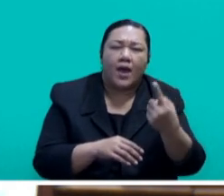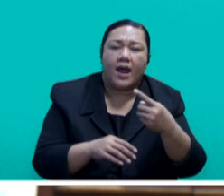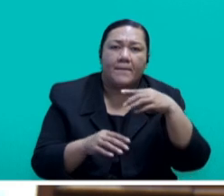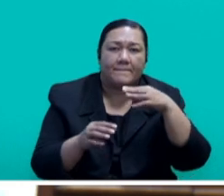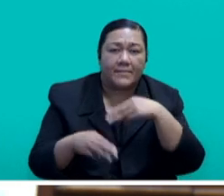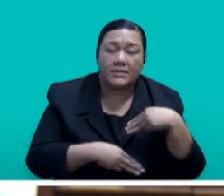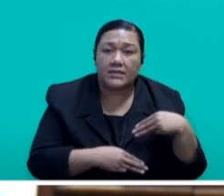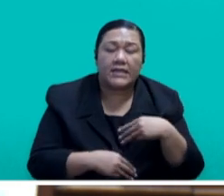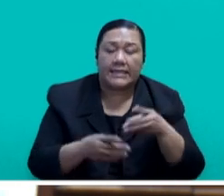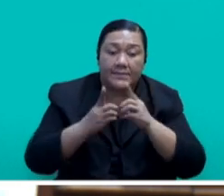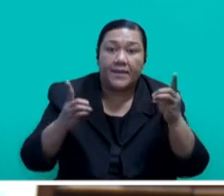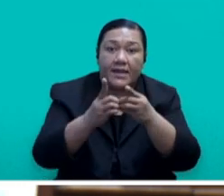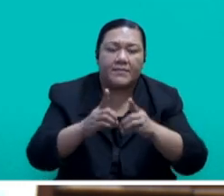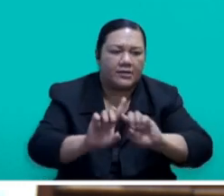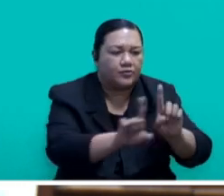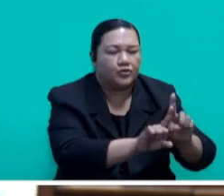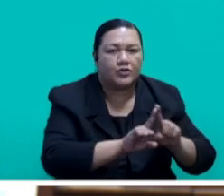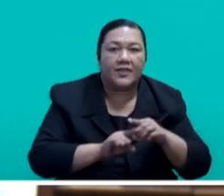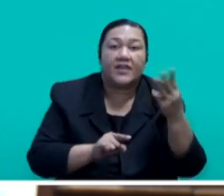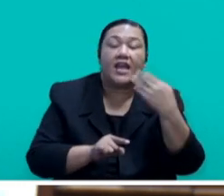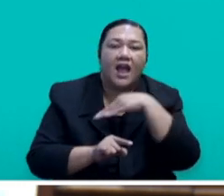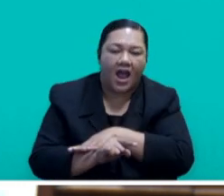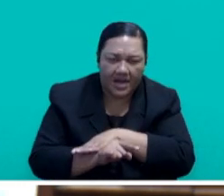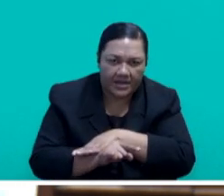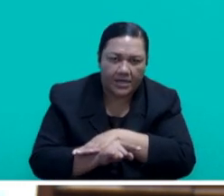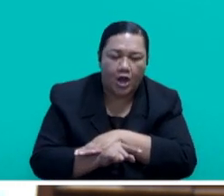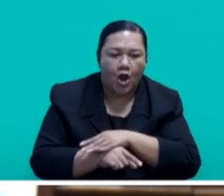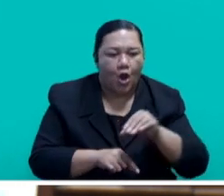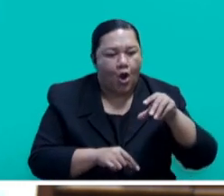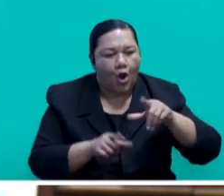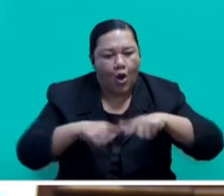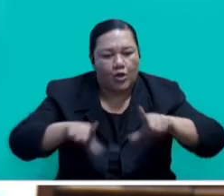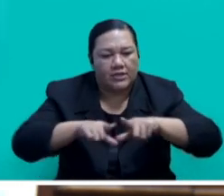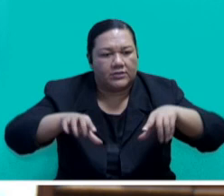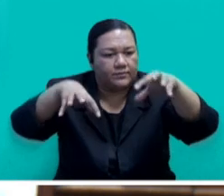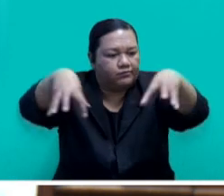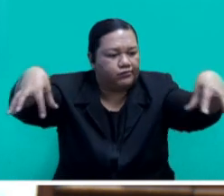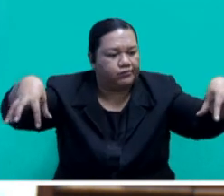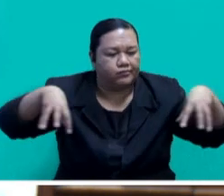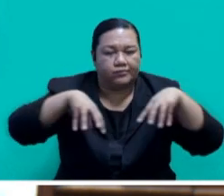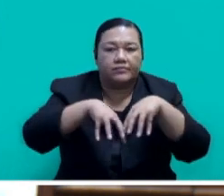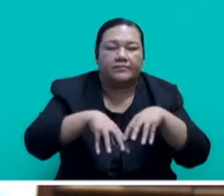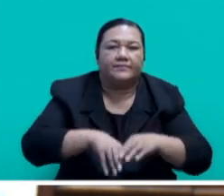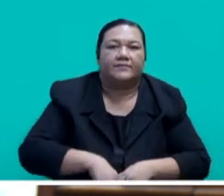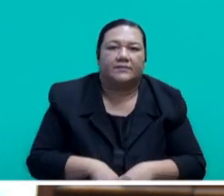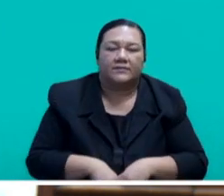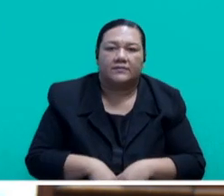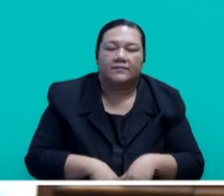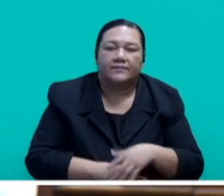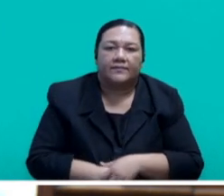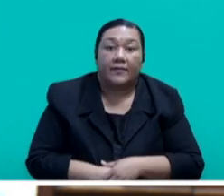and agencies, at 300 locations throughout the country. For the service, it